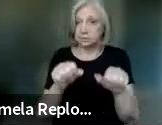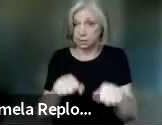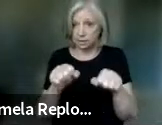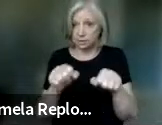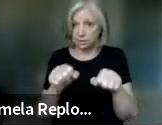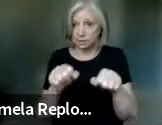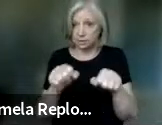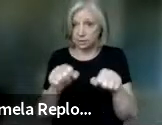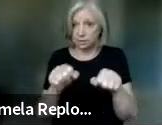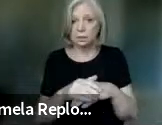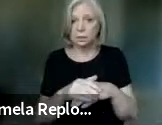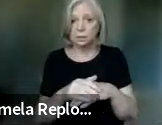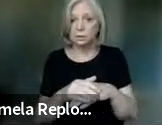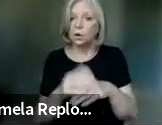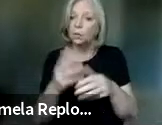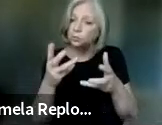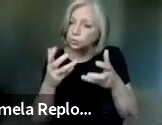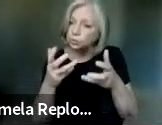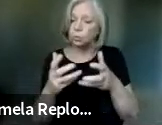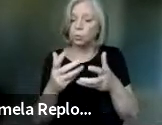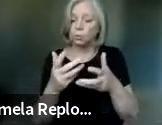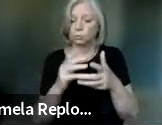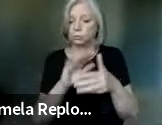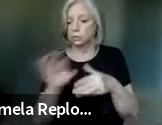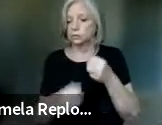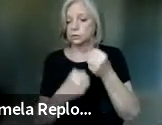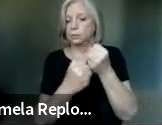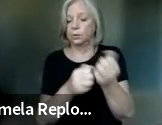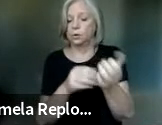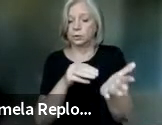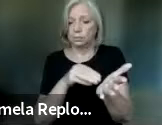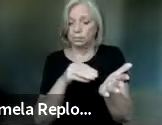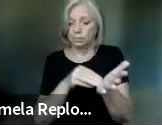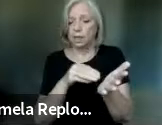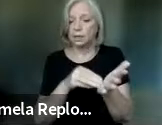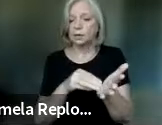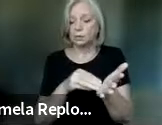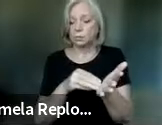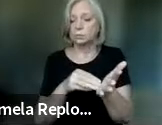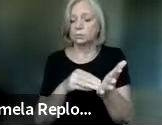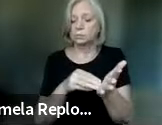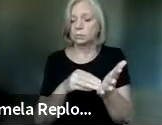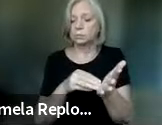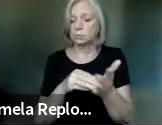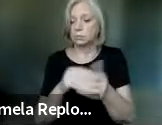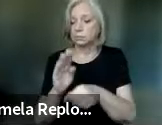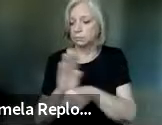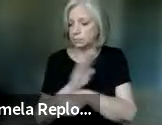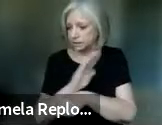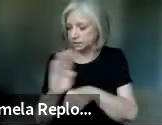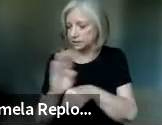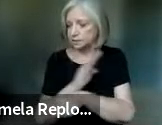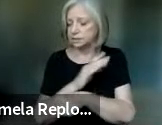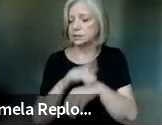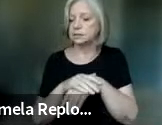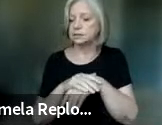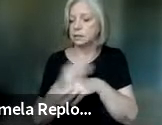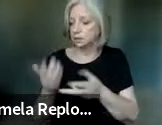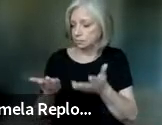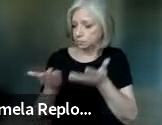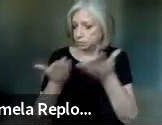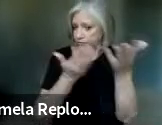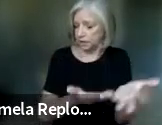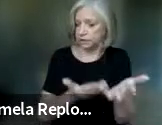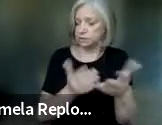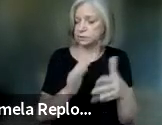support our medical provider community to find ways to serve all of their patients and the community members